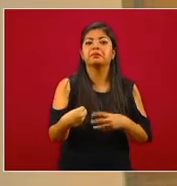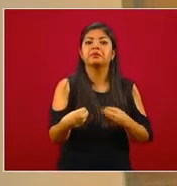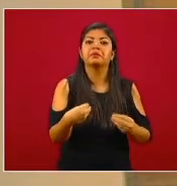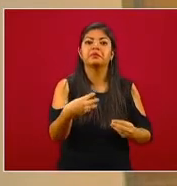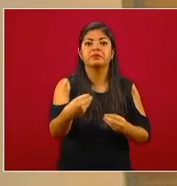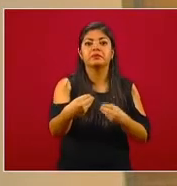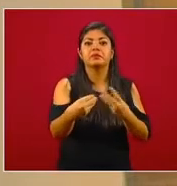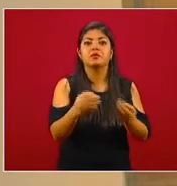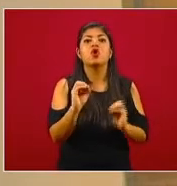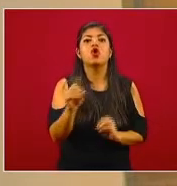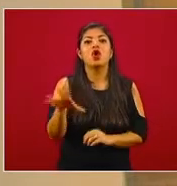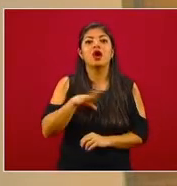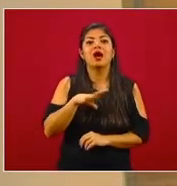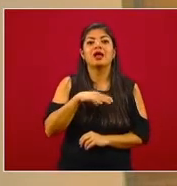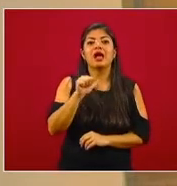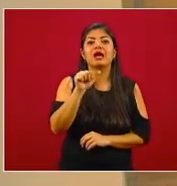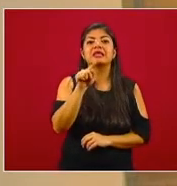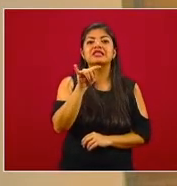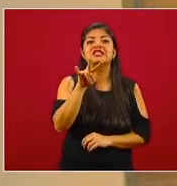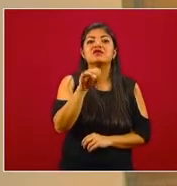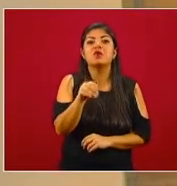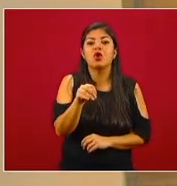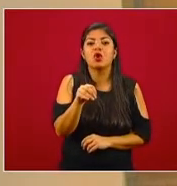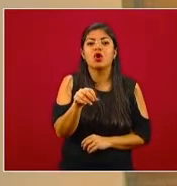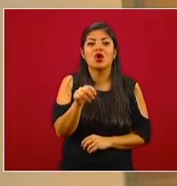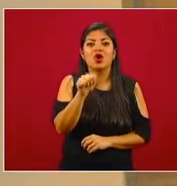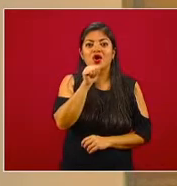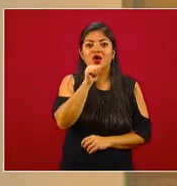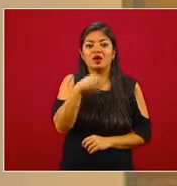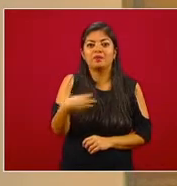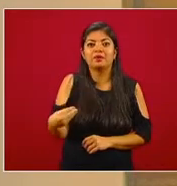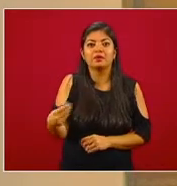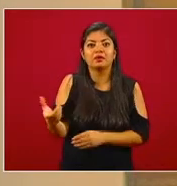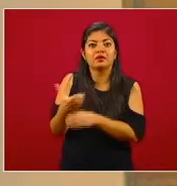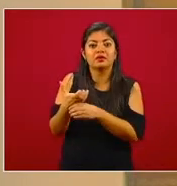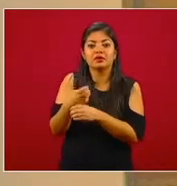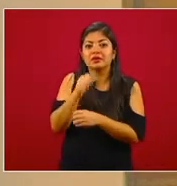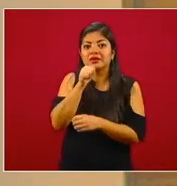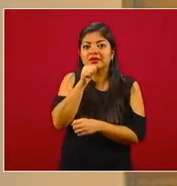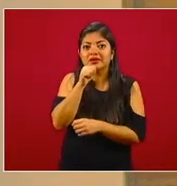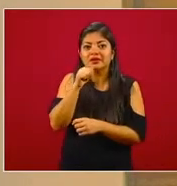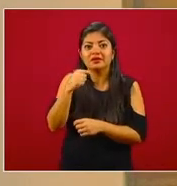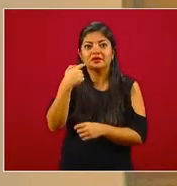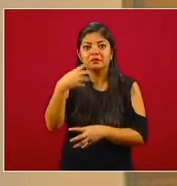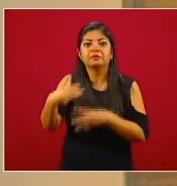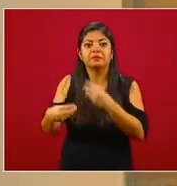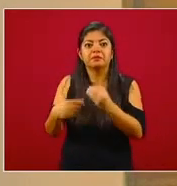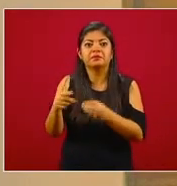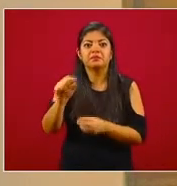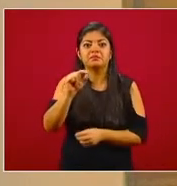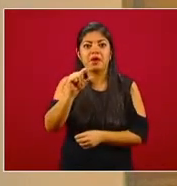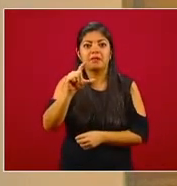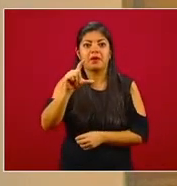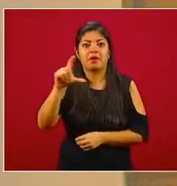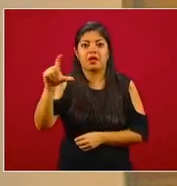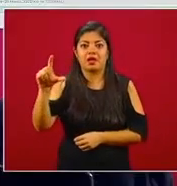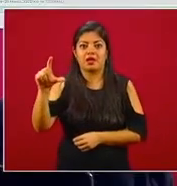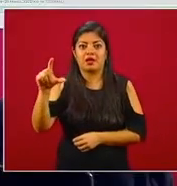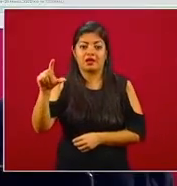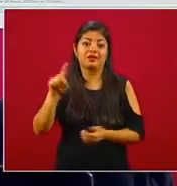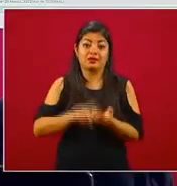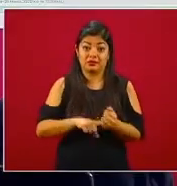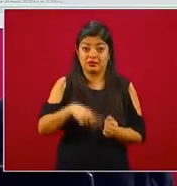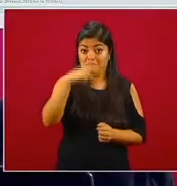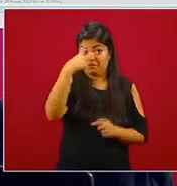are encuentran several en cities are activa that they are dispersión at the de los early stages contagios, la on suma their sigue transmission aumentando. rate Para el or nivel